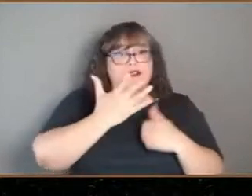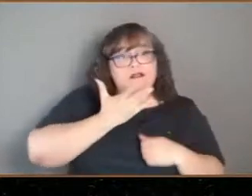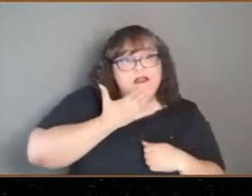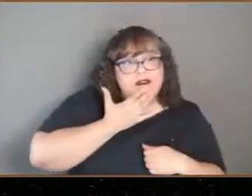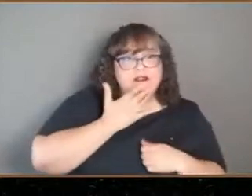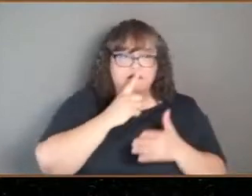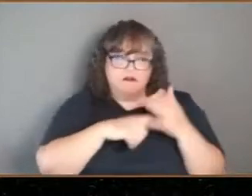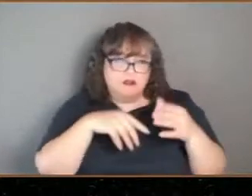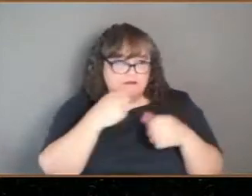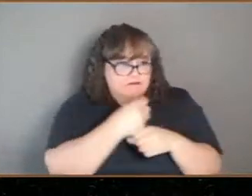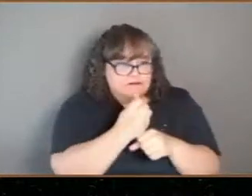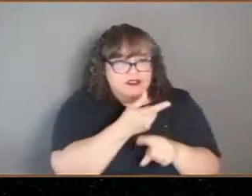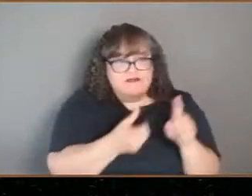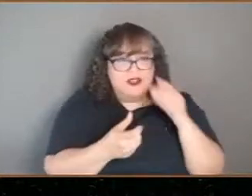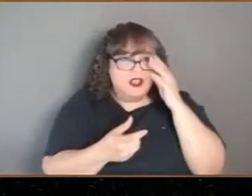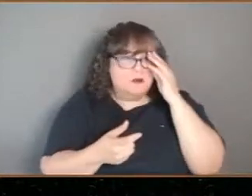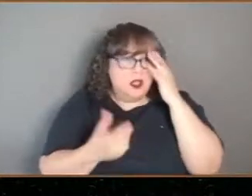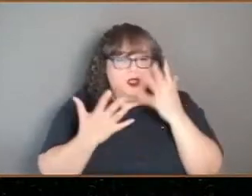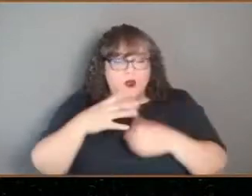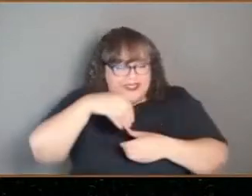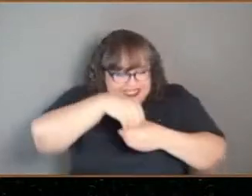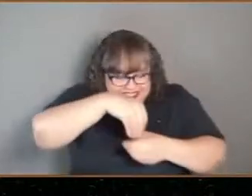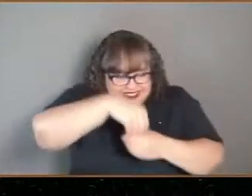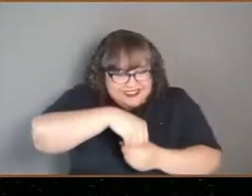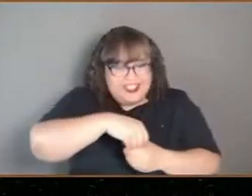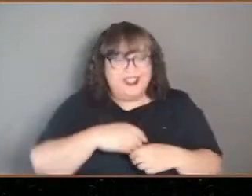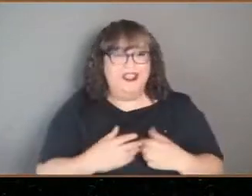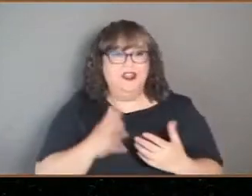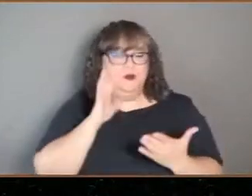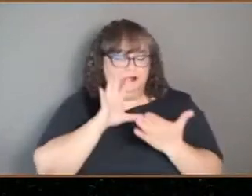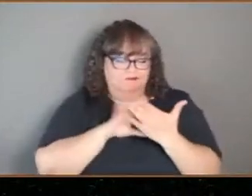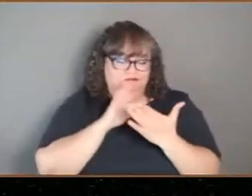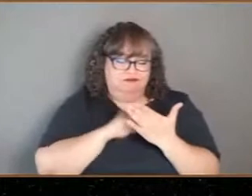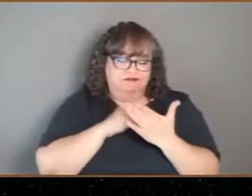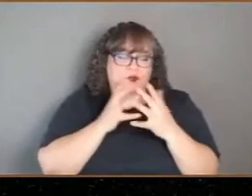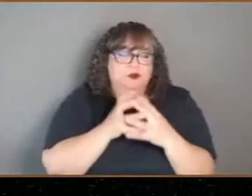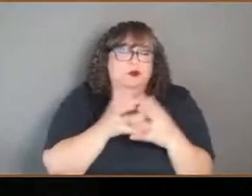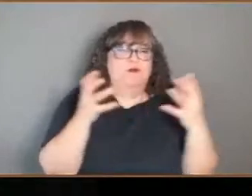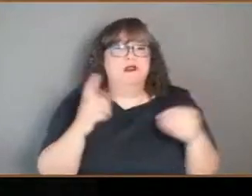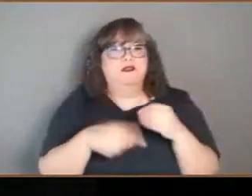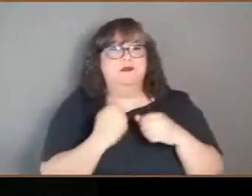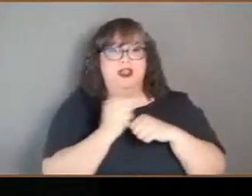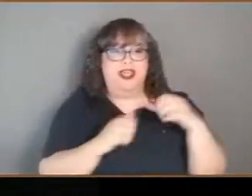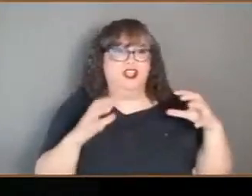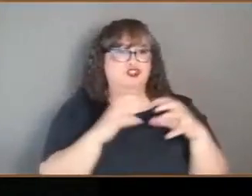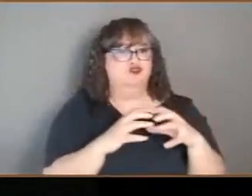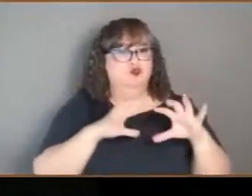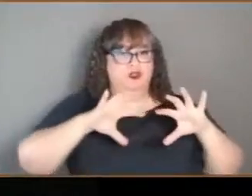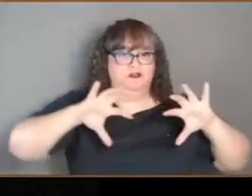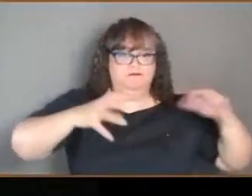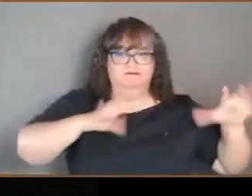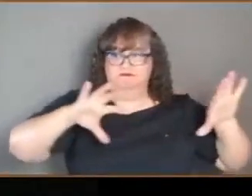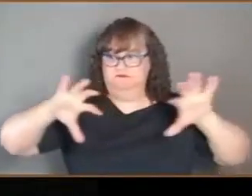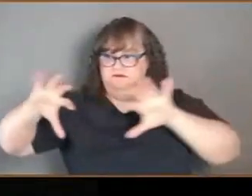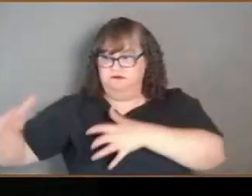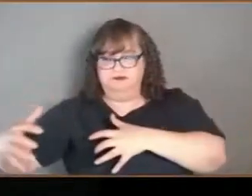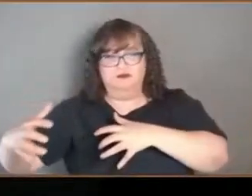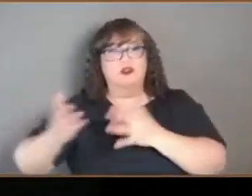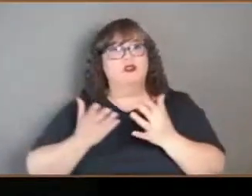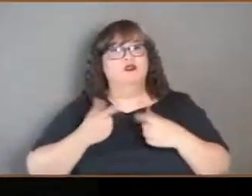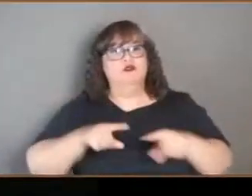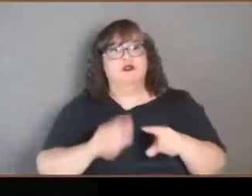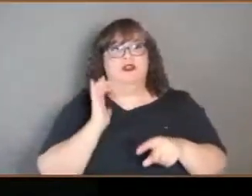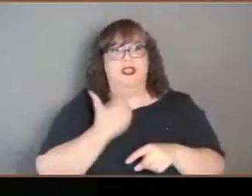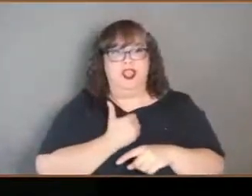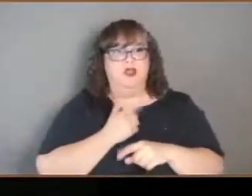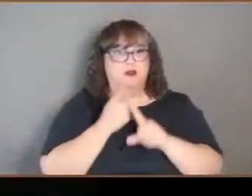try and look for what they might be like inside. We're going to learn so much about the asteroid population as a whole throughout this mission. Absolutely. And Lucy